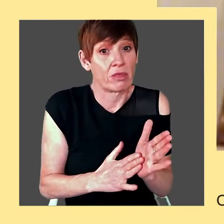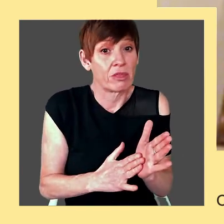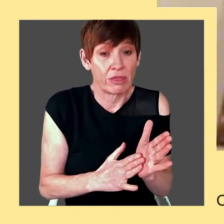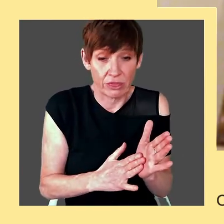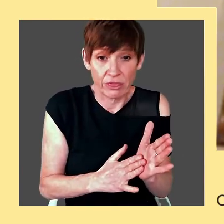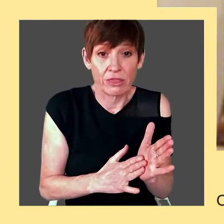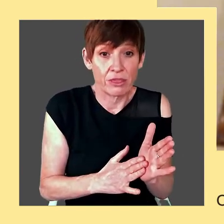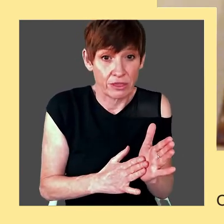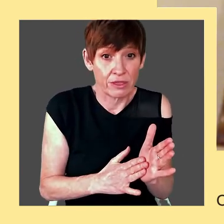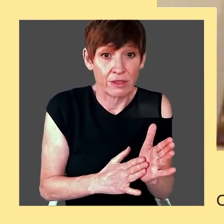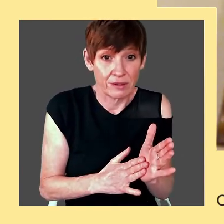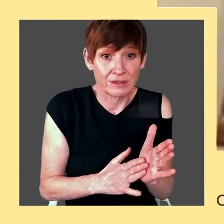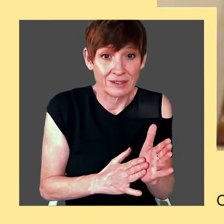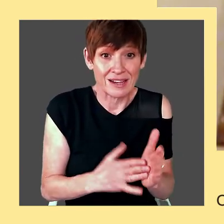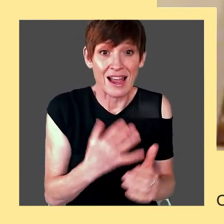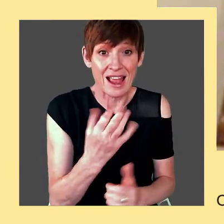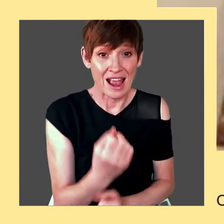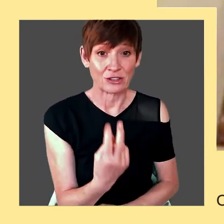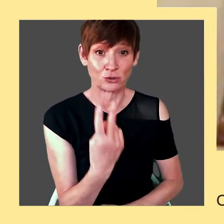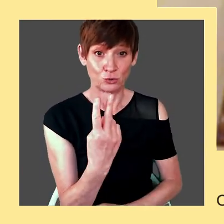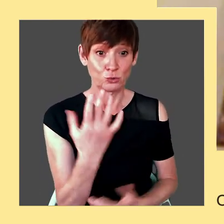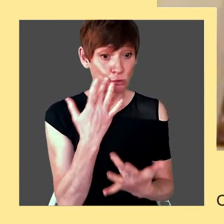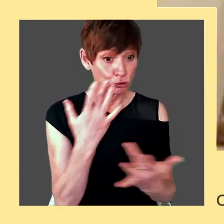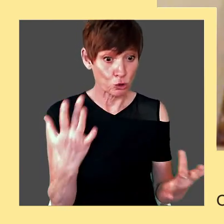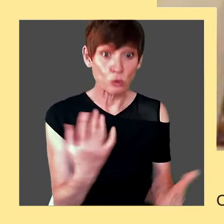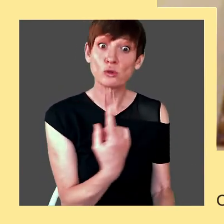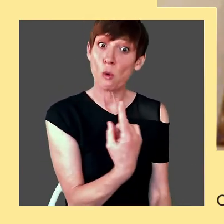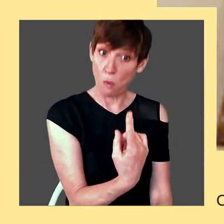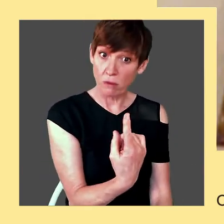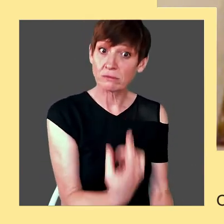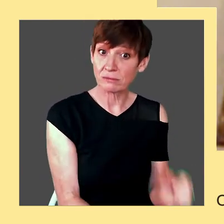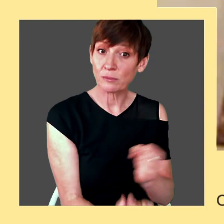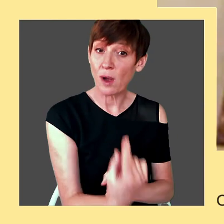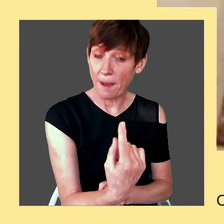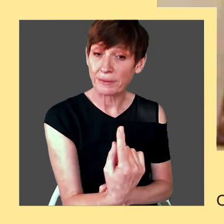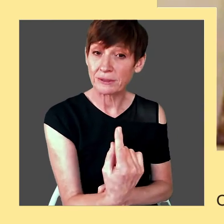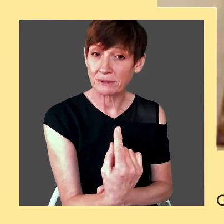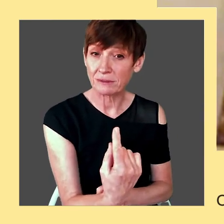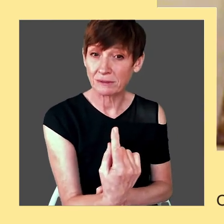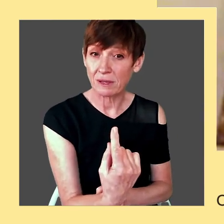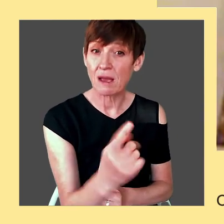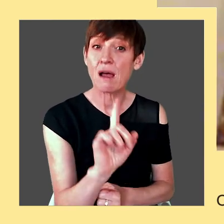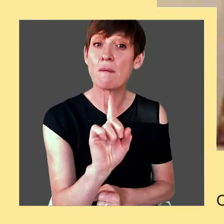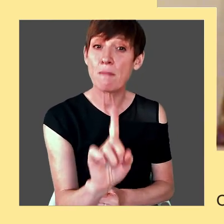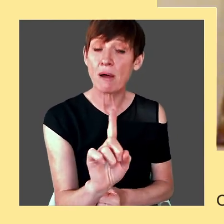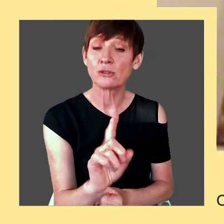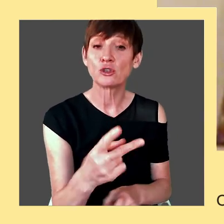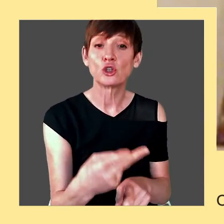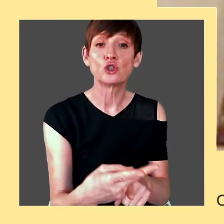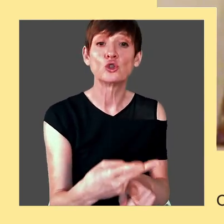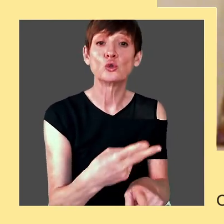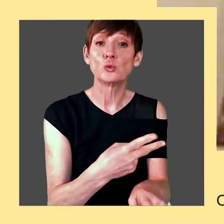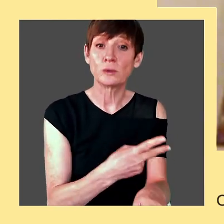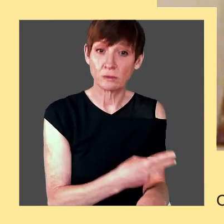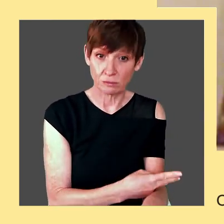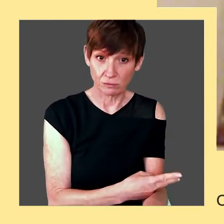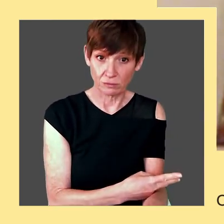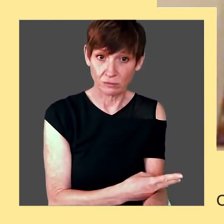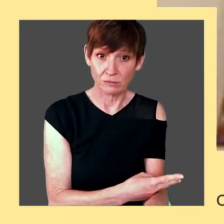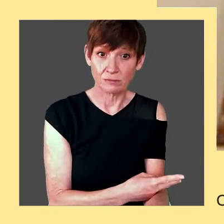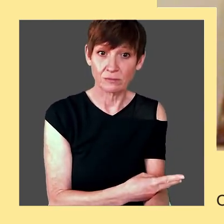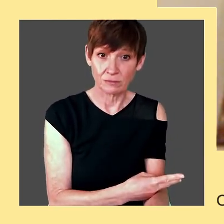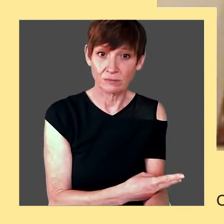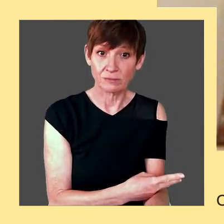I have two shows, and one of them is happening. 2 weeks before my show, I access to my